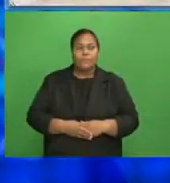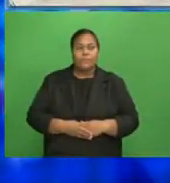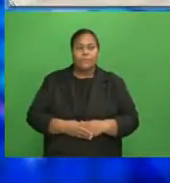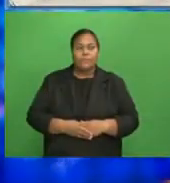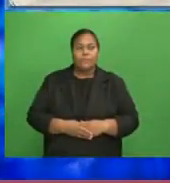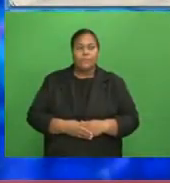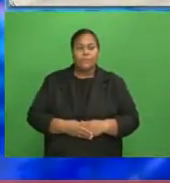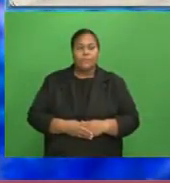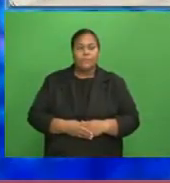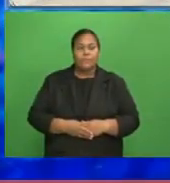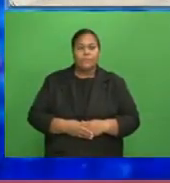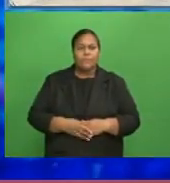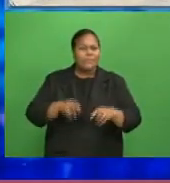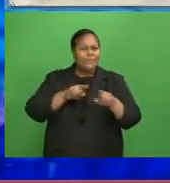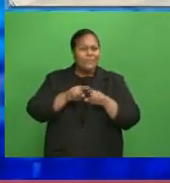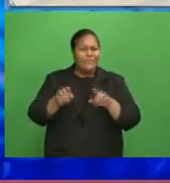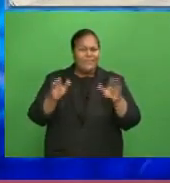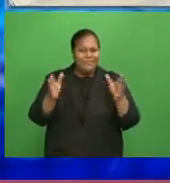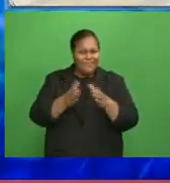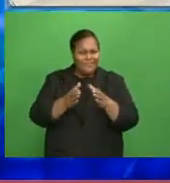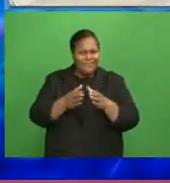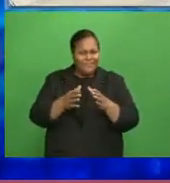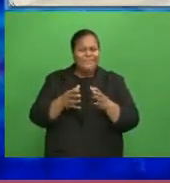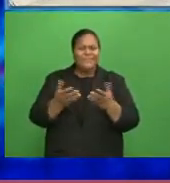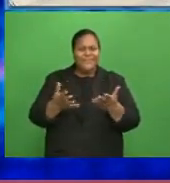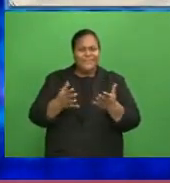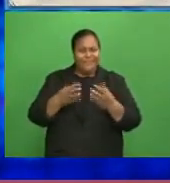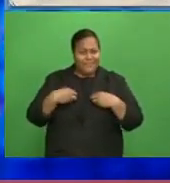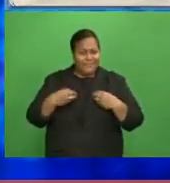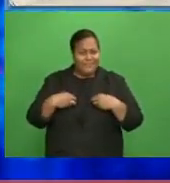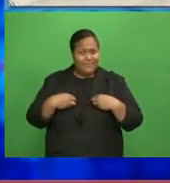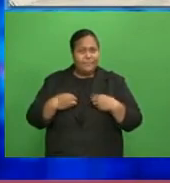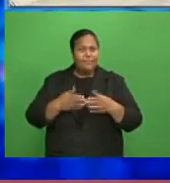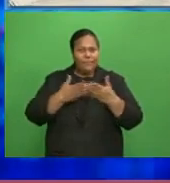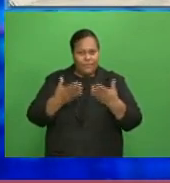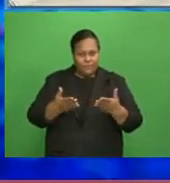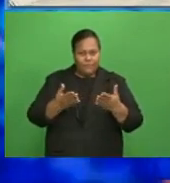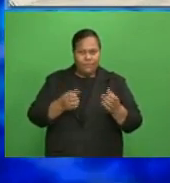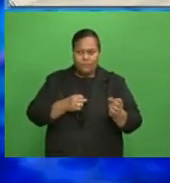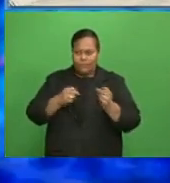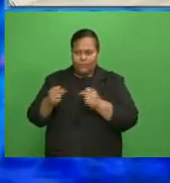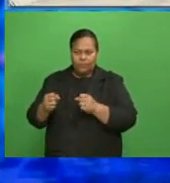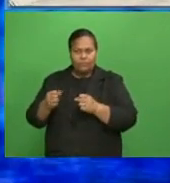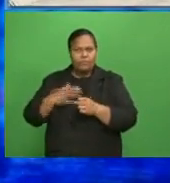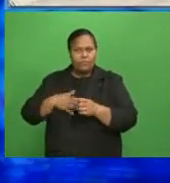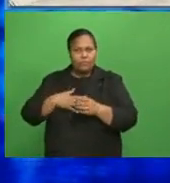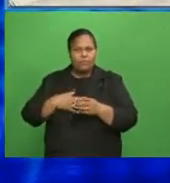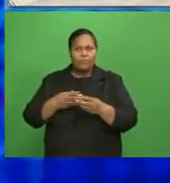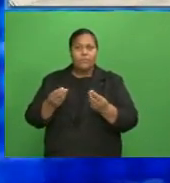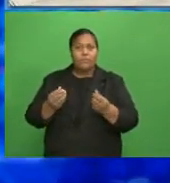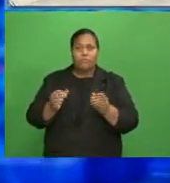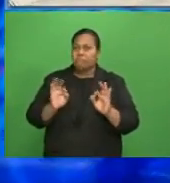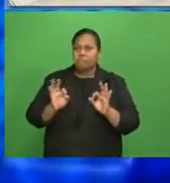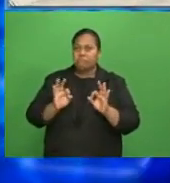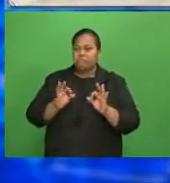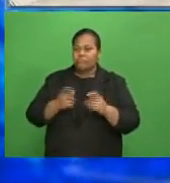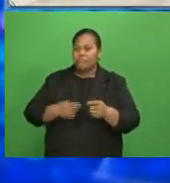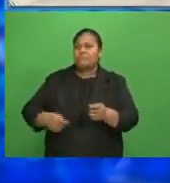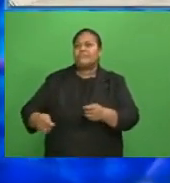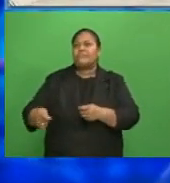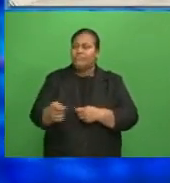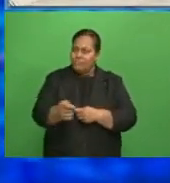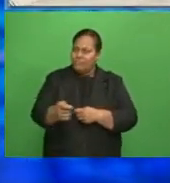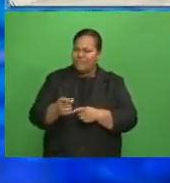Many micro, small and medium enterprises are now shifting towards a cashless society, offering convenient form of transaction to